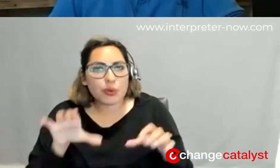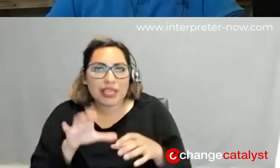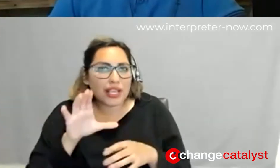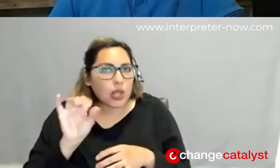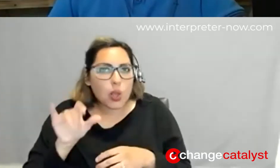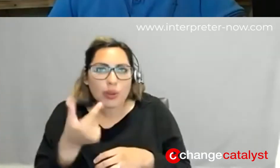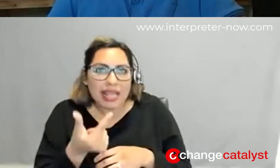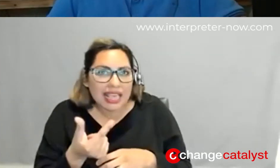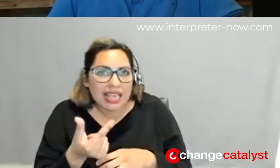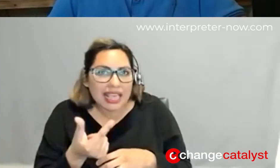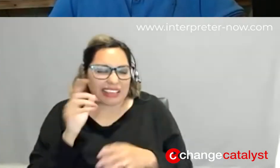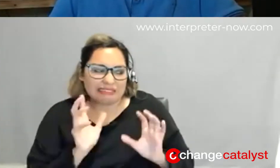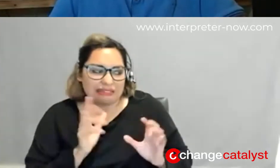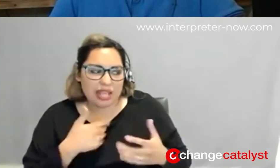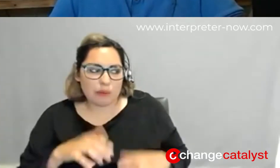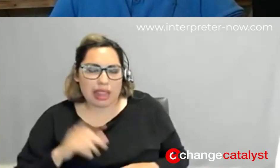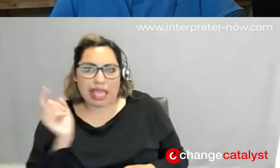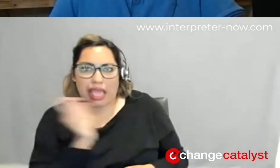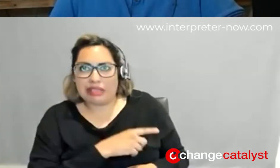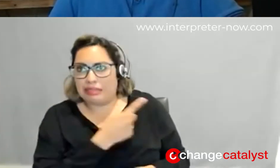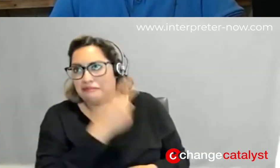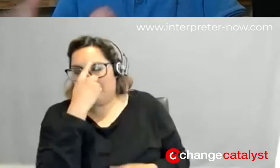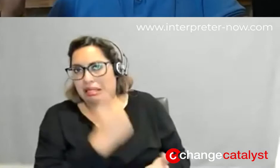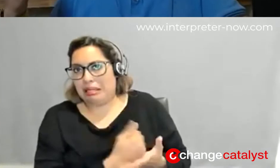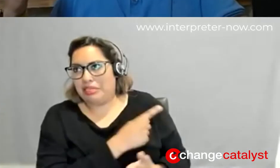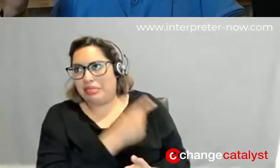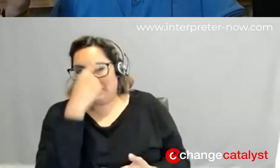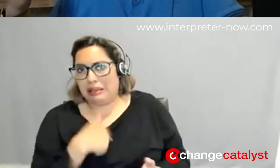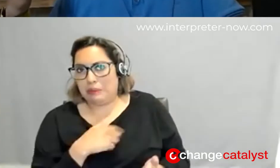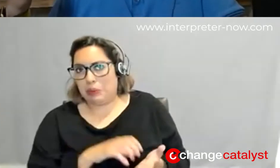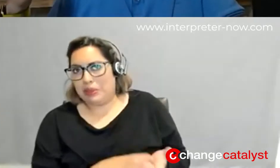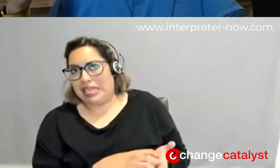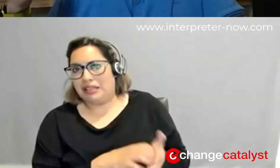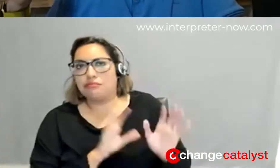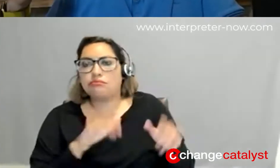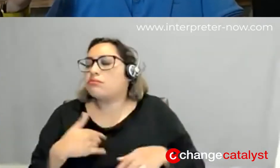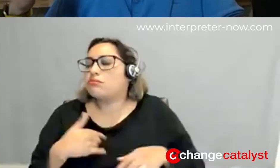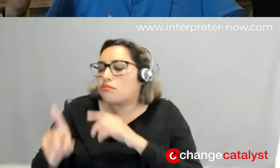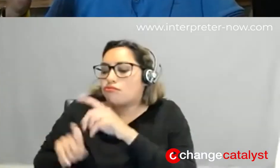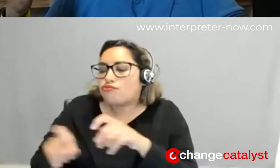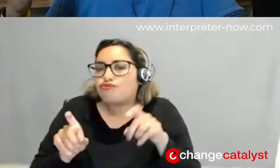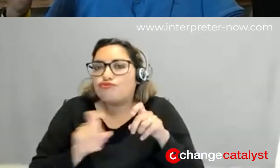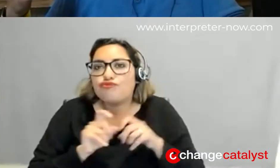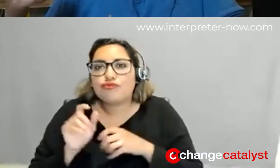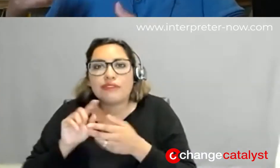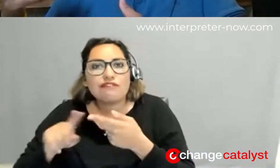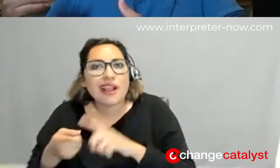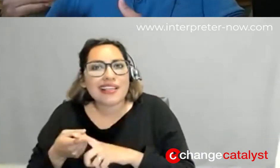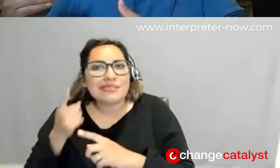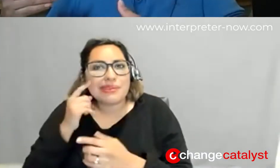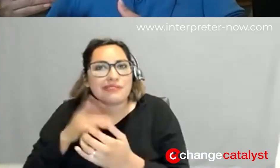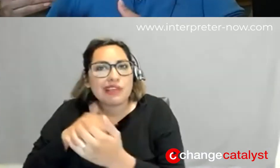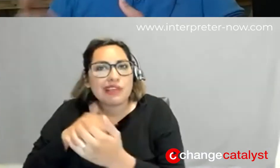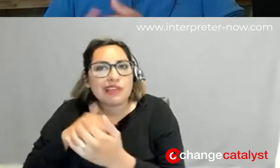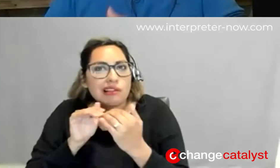the majority culture and ask for help because they'll think I'm weak. But you can turn to one of your 50 friends because you're all in the same boat and you'll support each